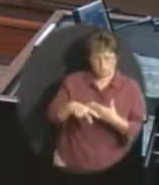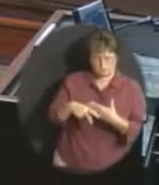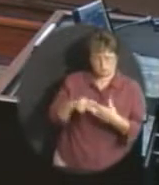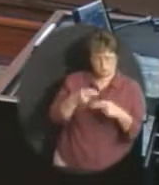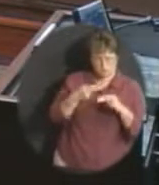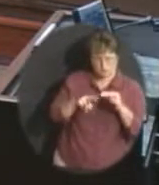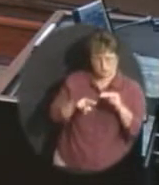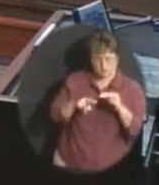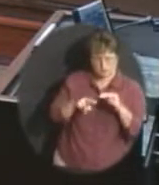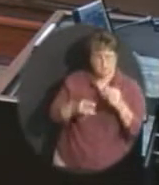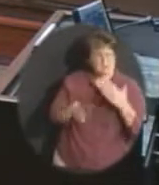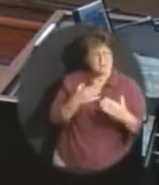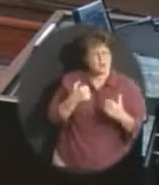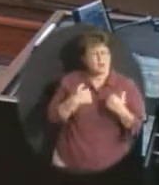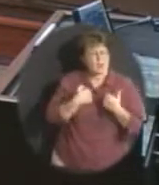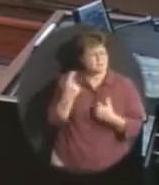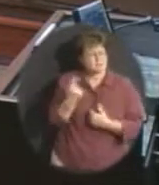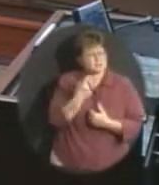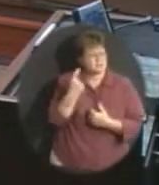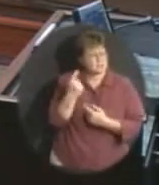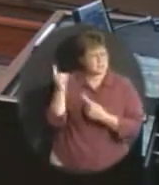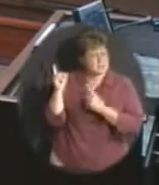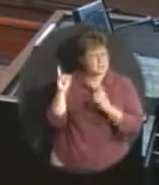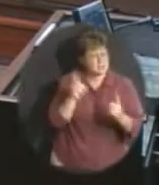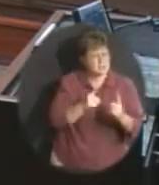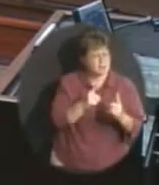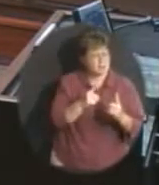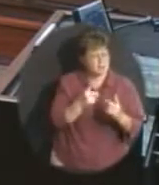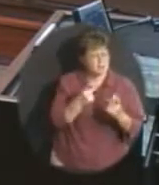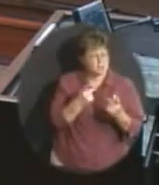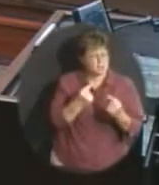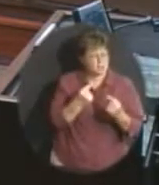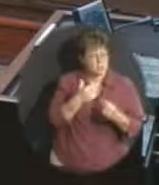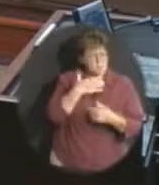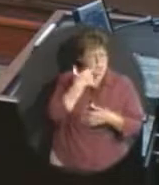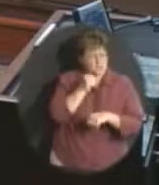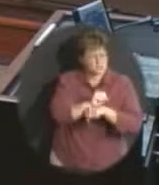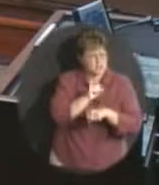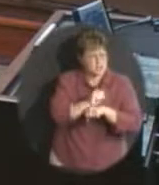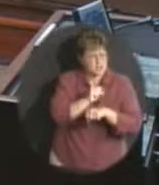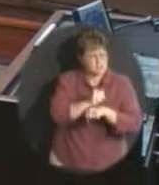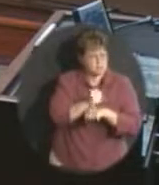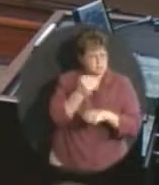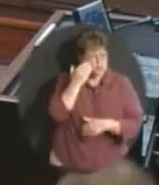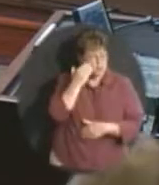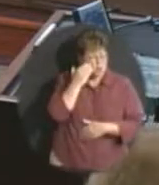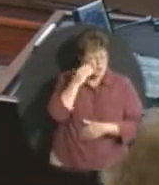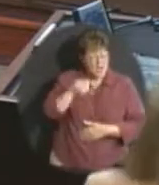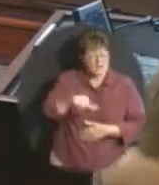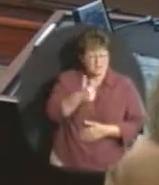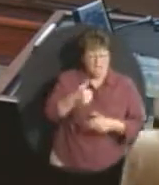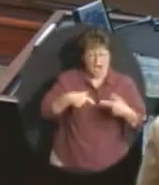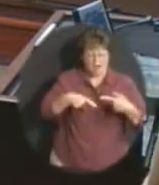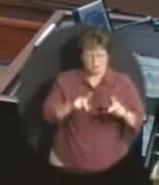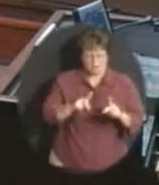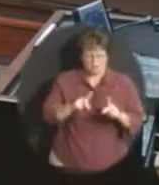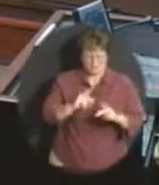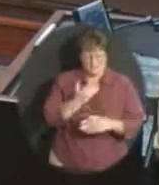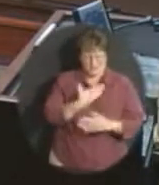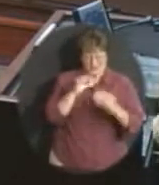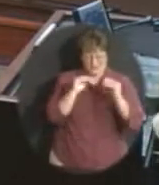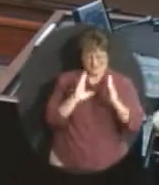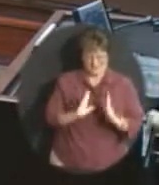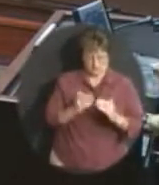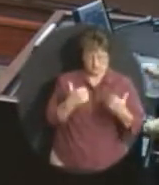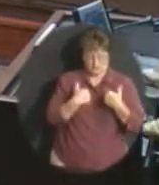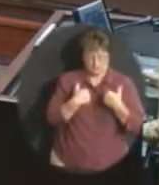Yeah, and I might have somebody from the audience come up and do a better job than I could do in terms of the opportunities our teachers have to, over